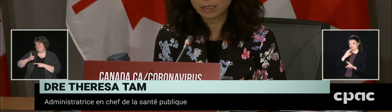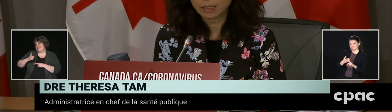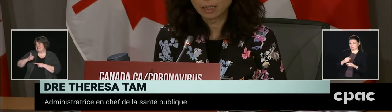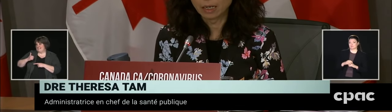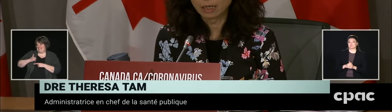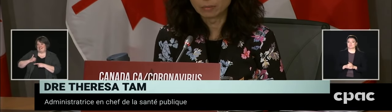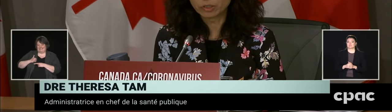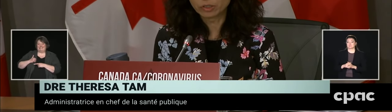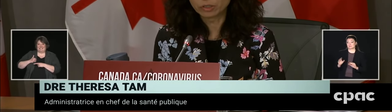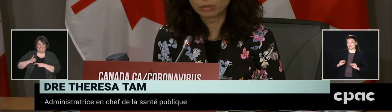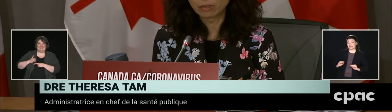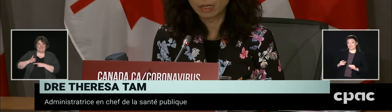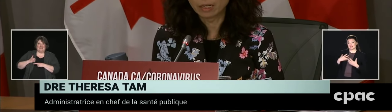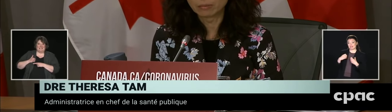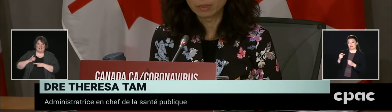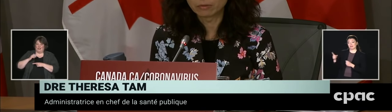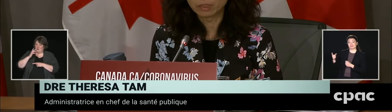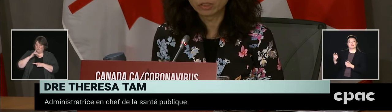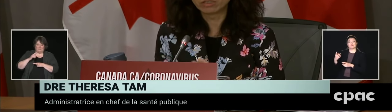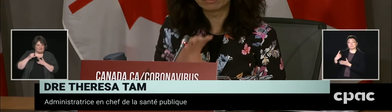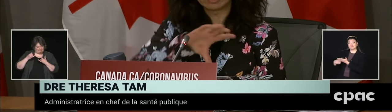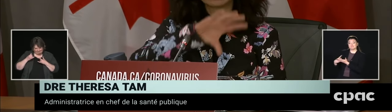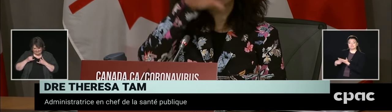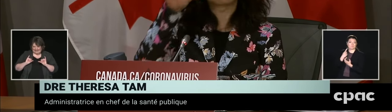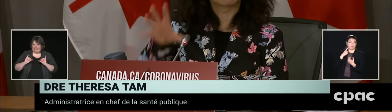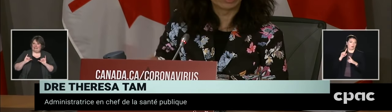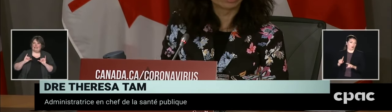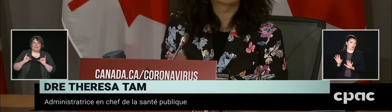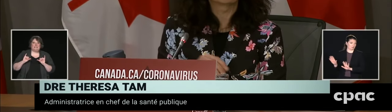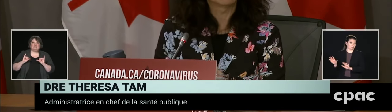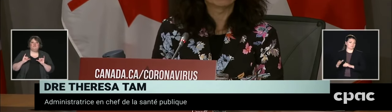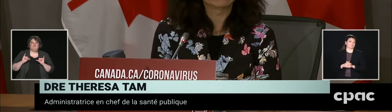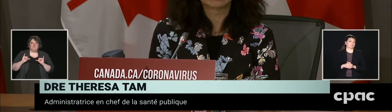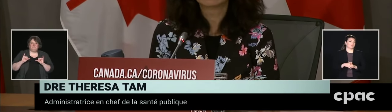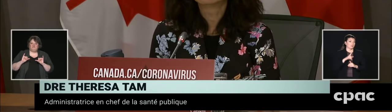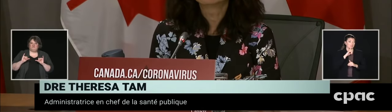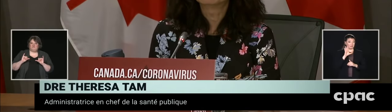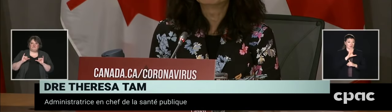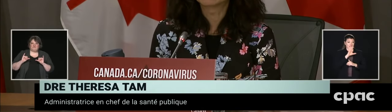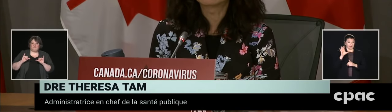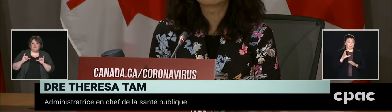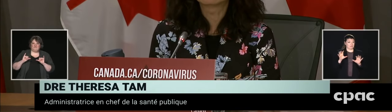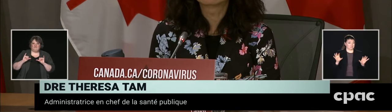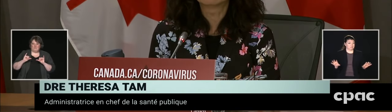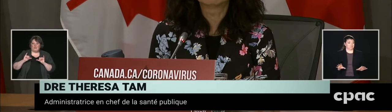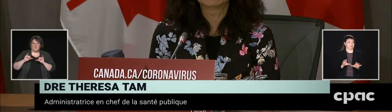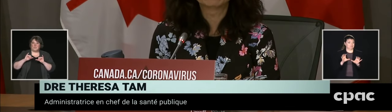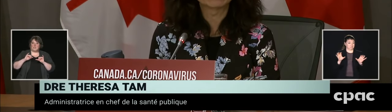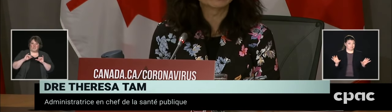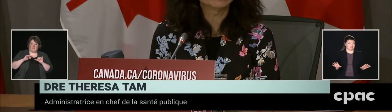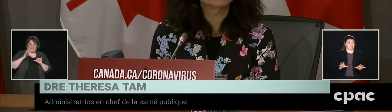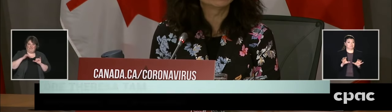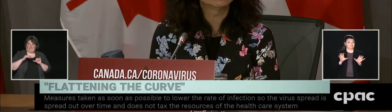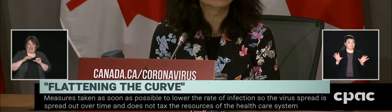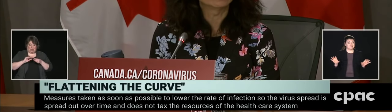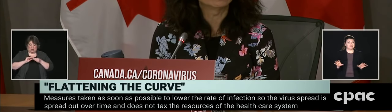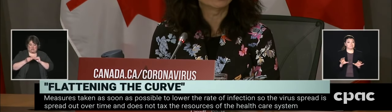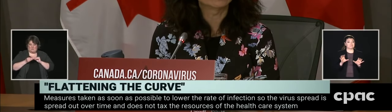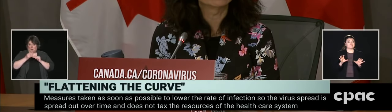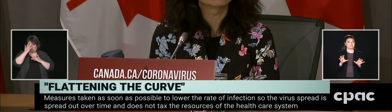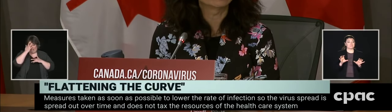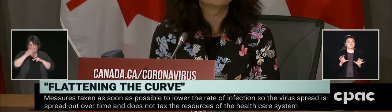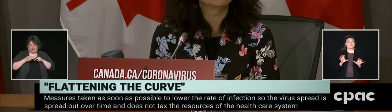doing, to reduce this first wave. But the global population